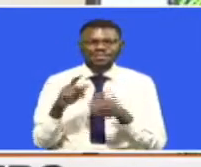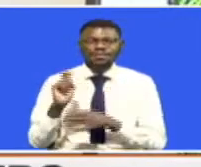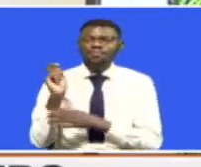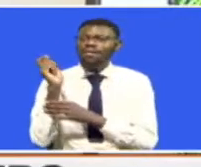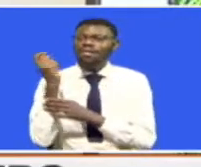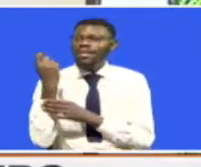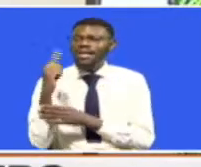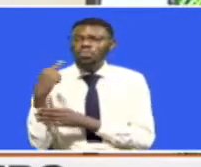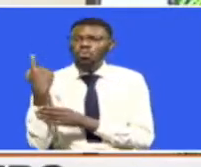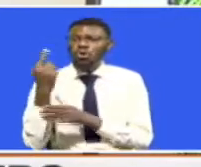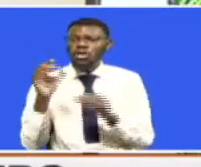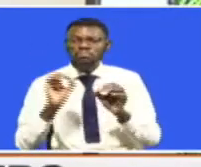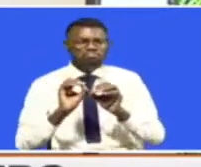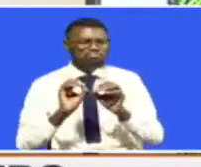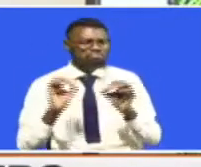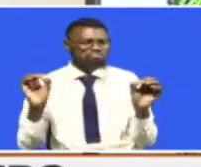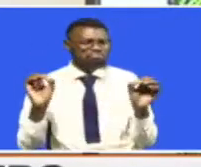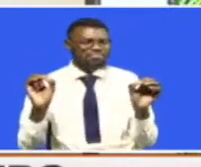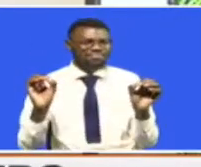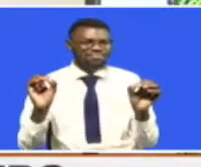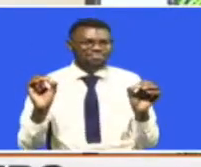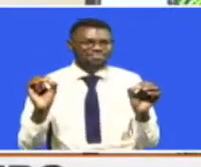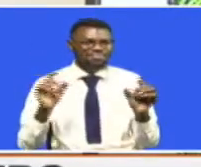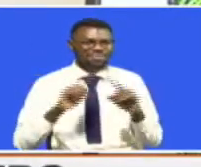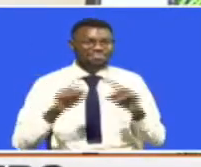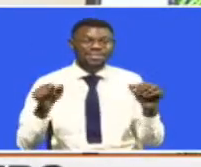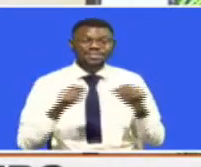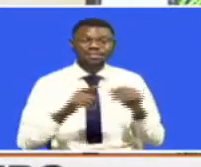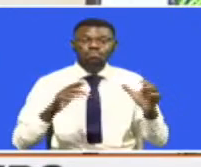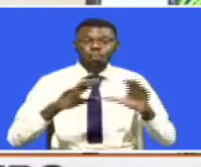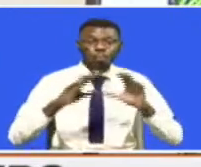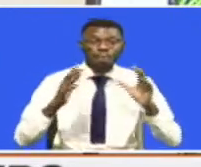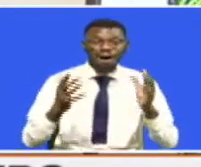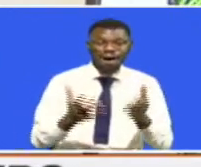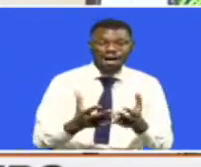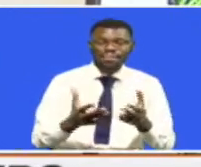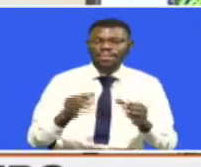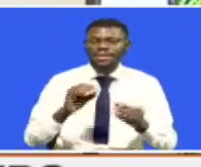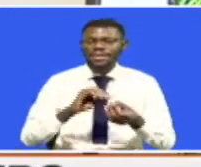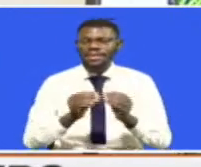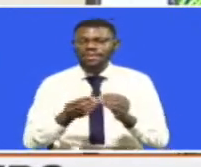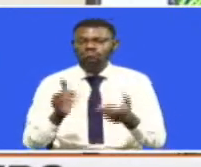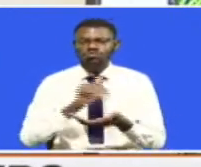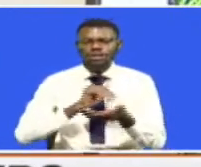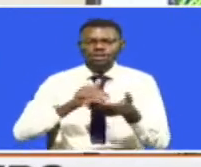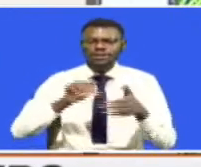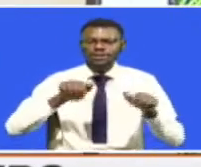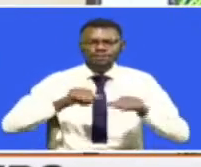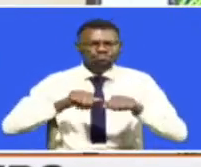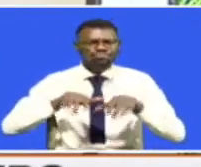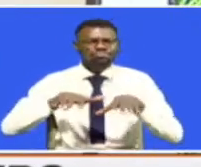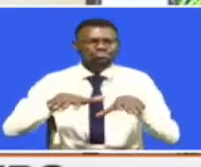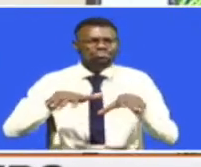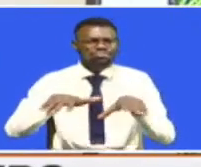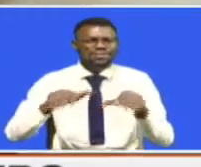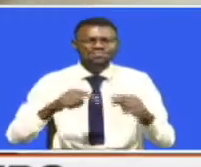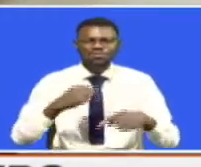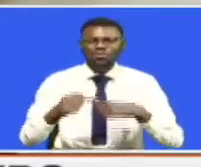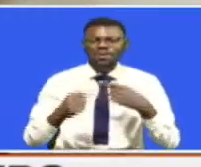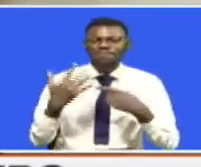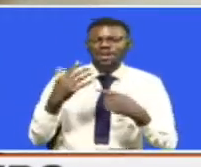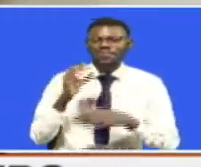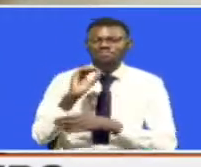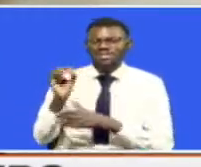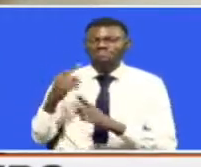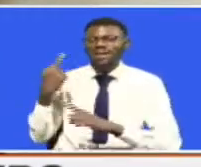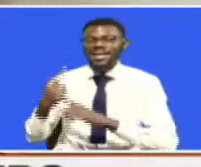Kenya, but also in Kenya. The global data center market is expected to grow by nearly 5% per year. We